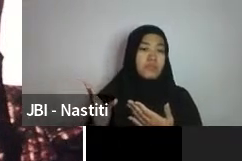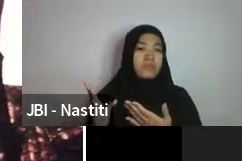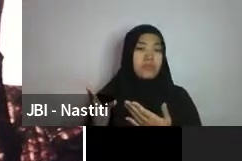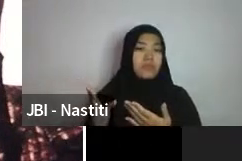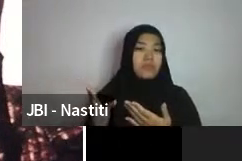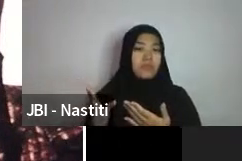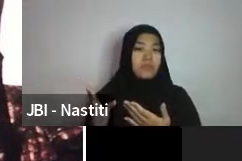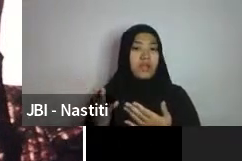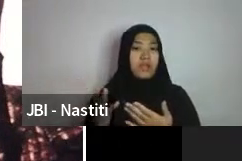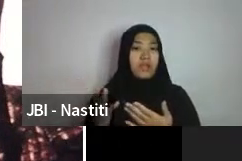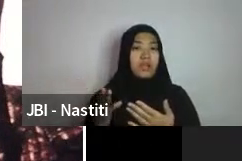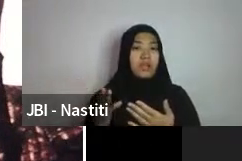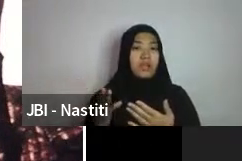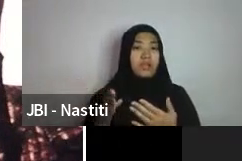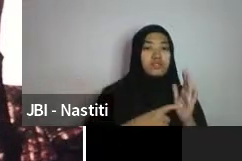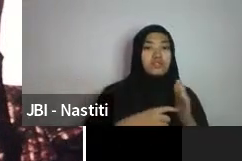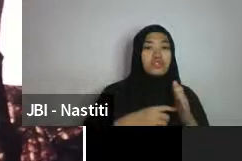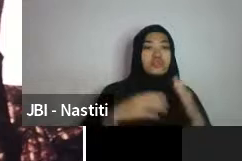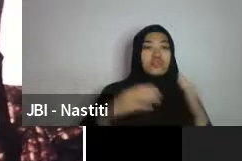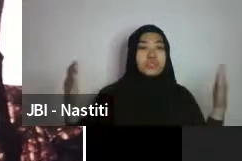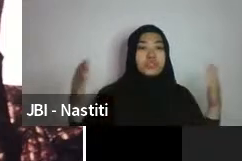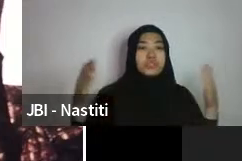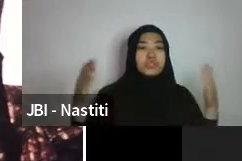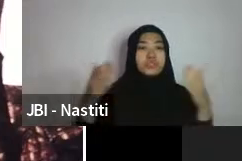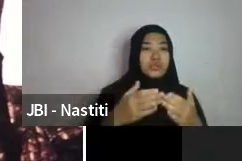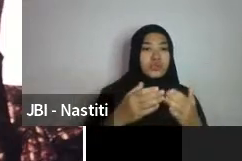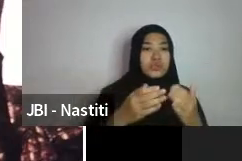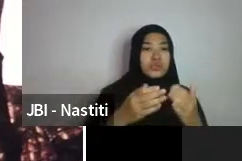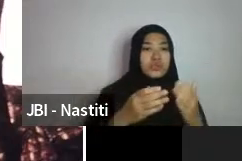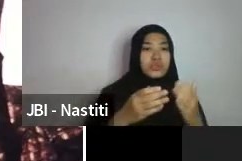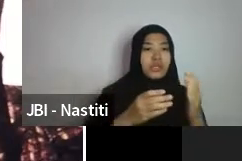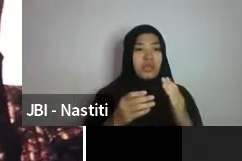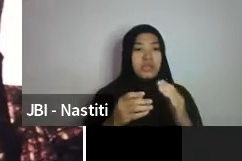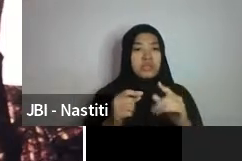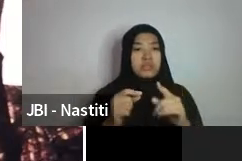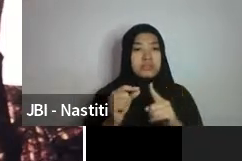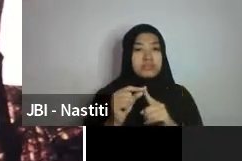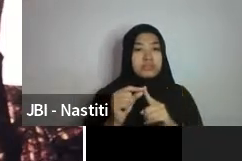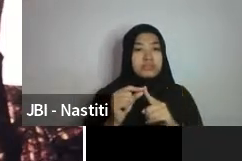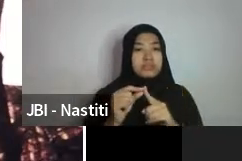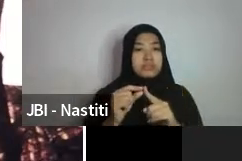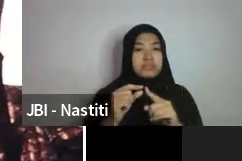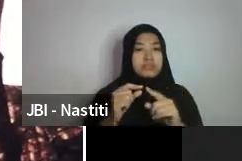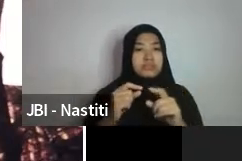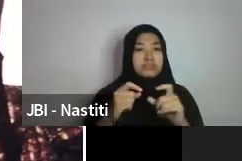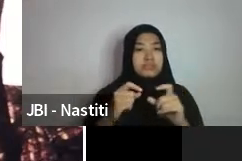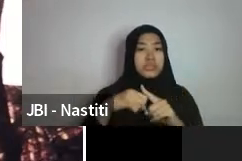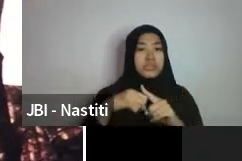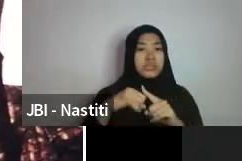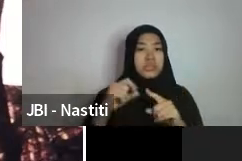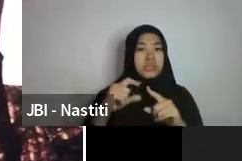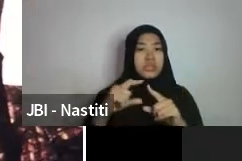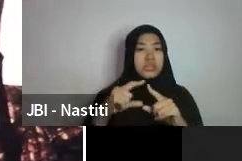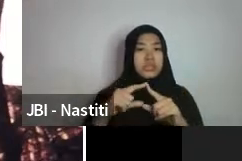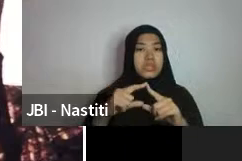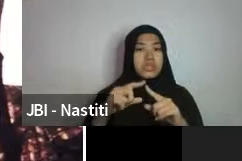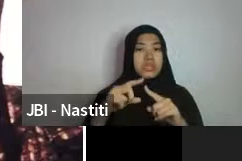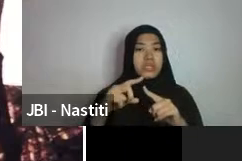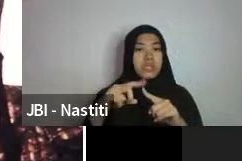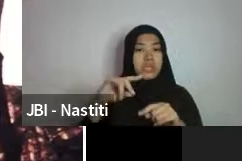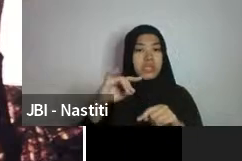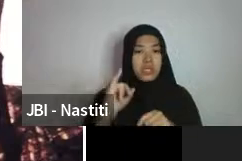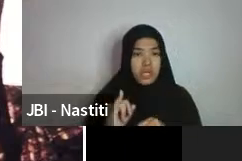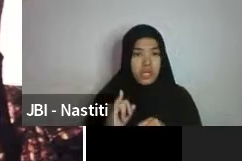at the University of Indonesia. Here, this is Kusumanto again, and several of the first generation psychiatrists, many of them